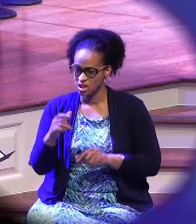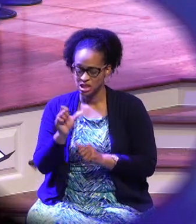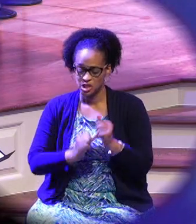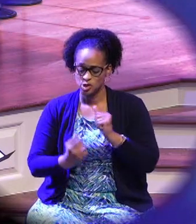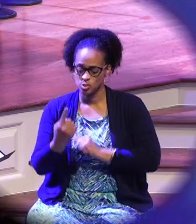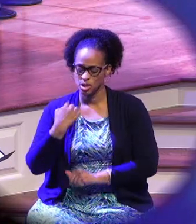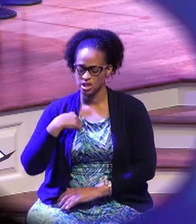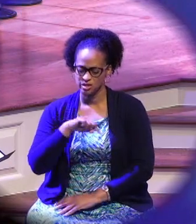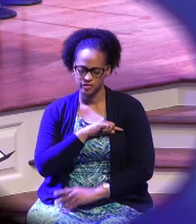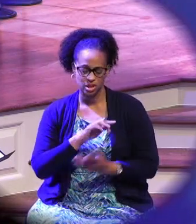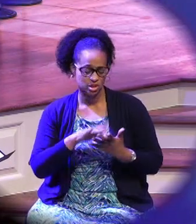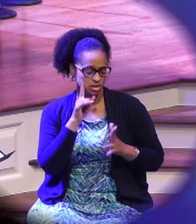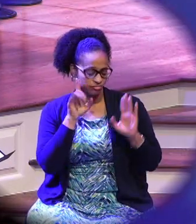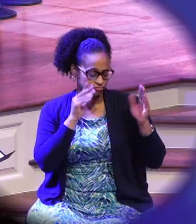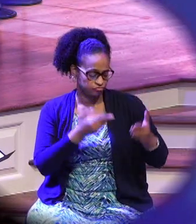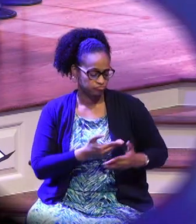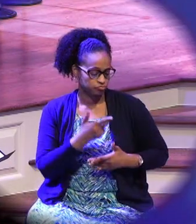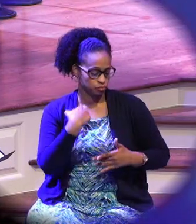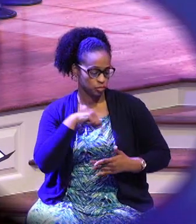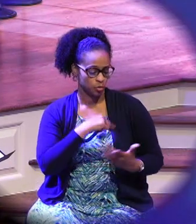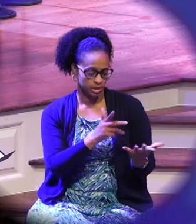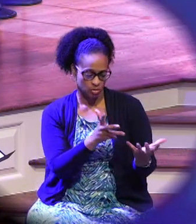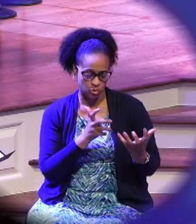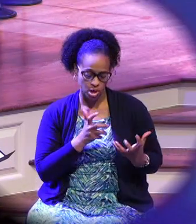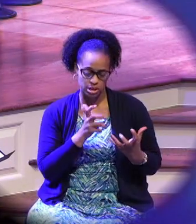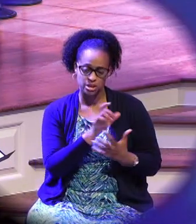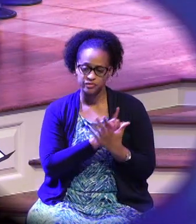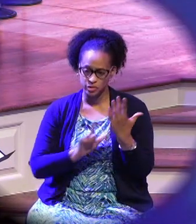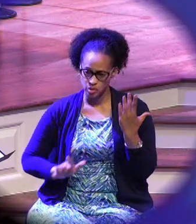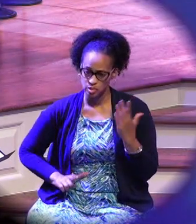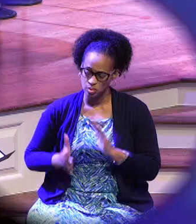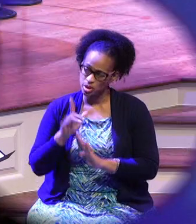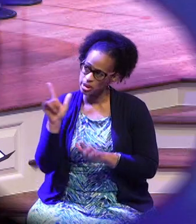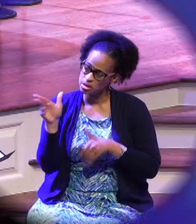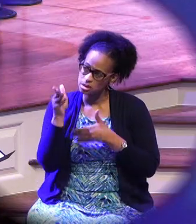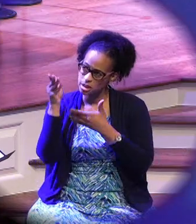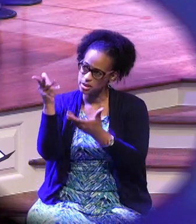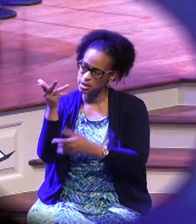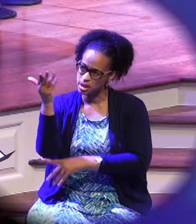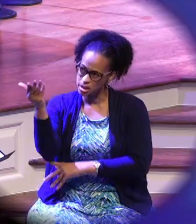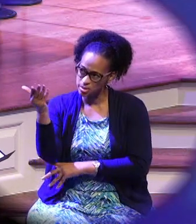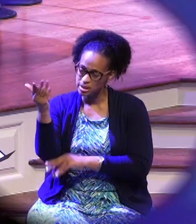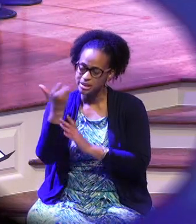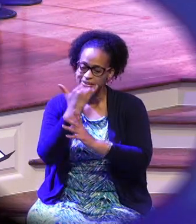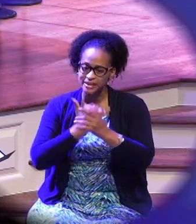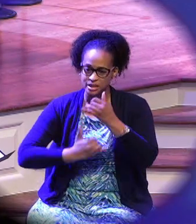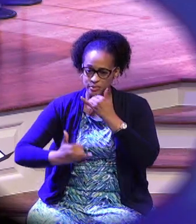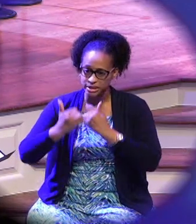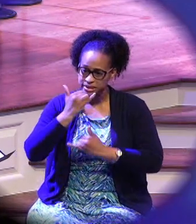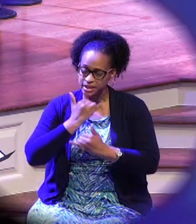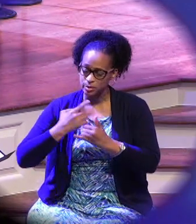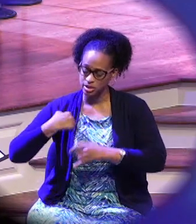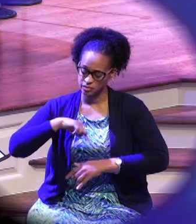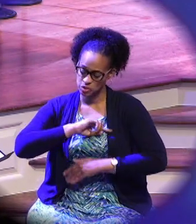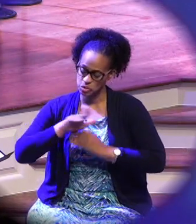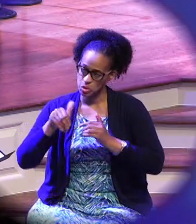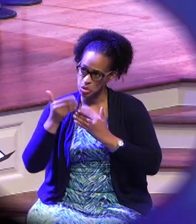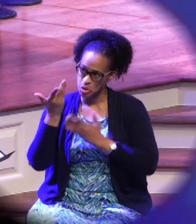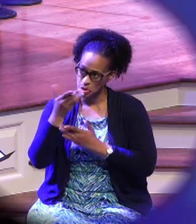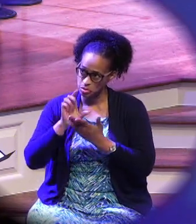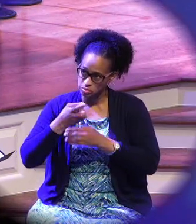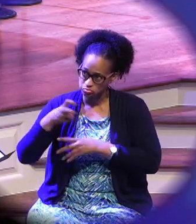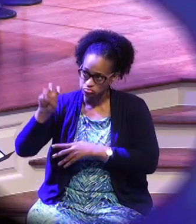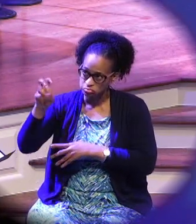has turned to our own way, and the Lord has laid on him the iniquity of us all. He was